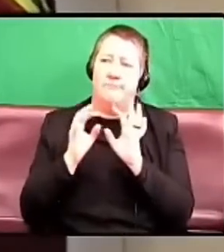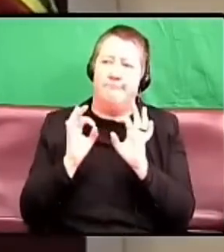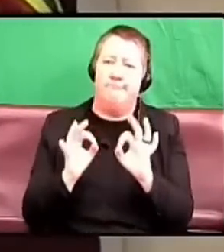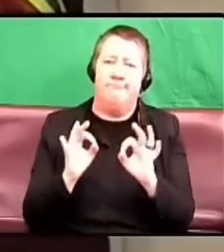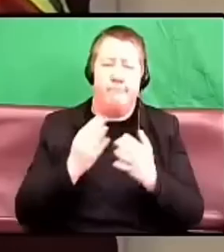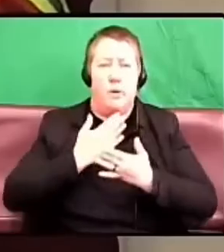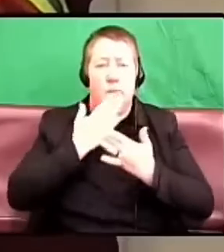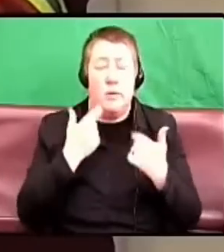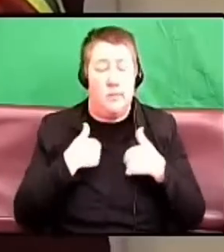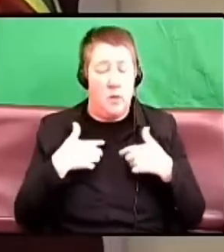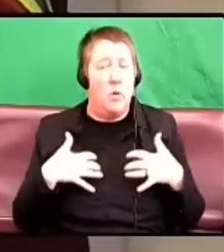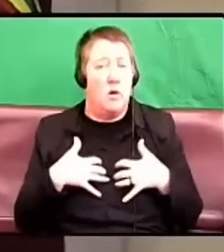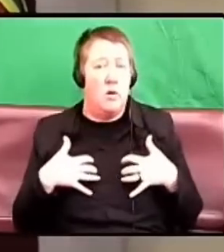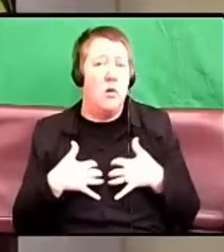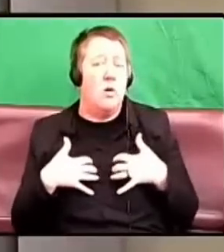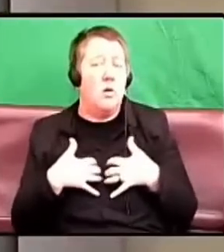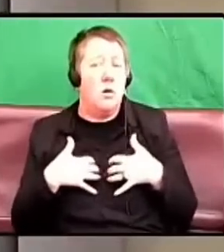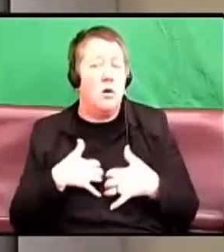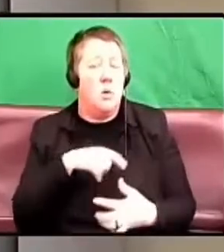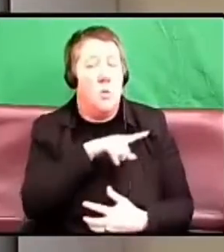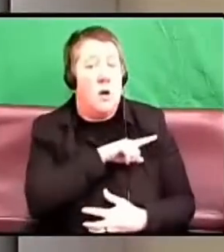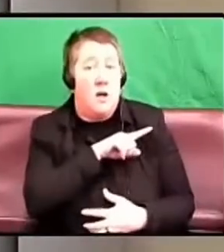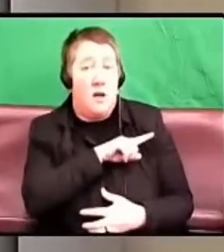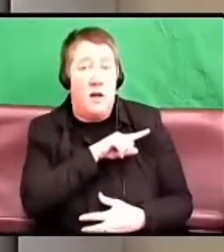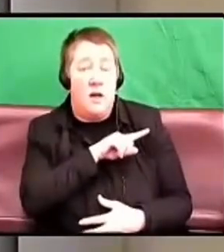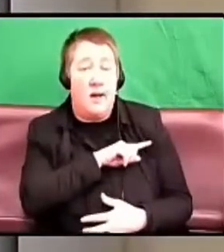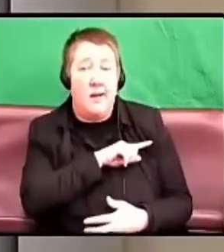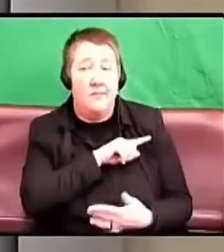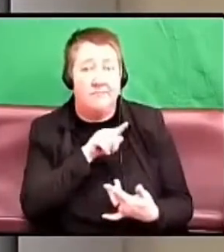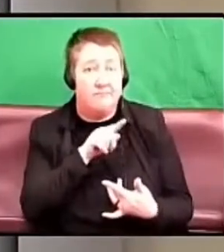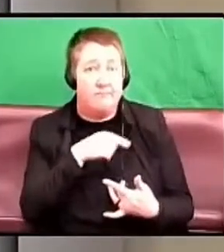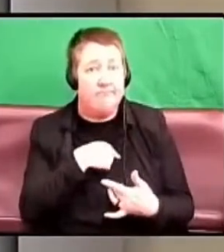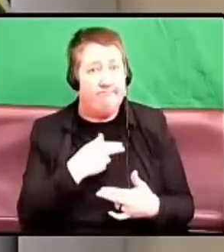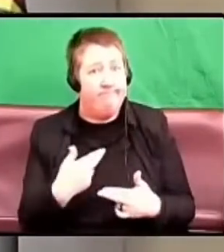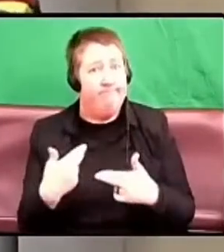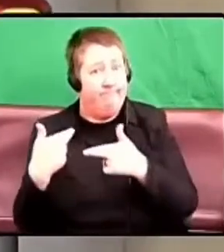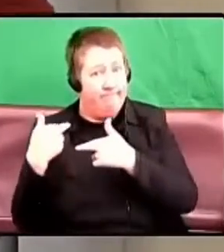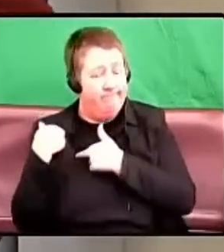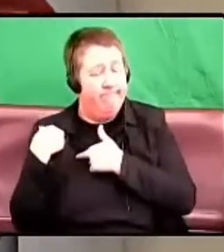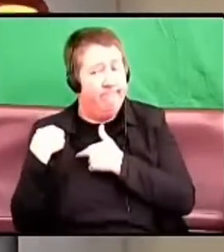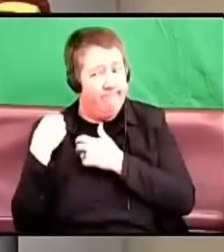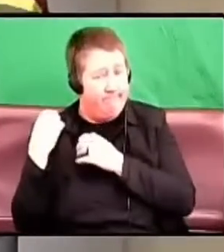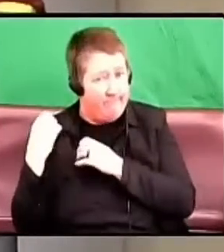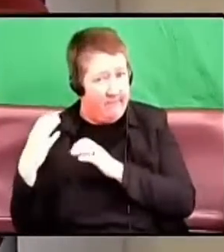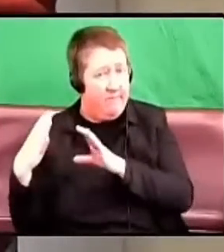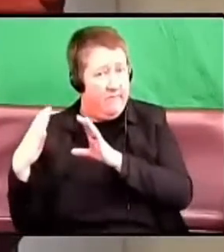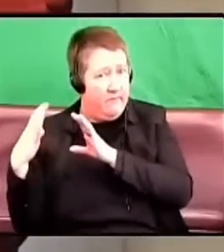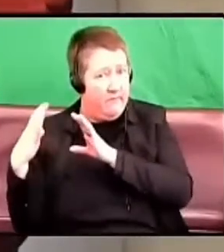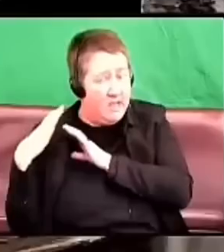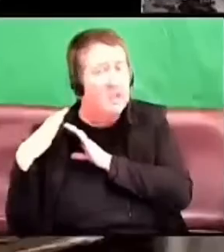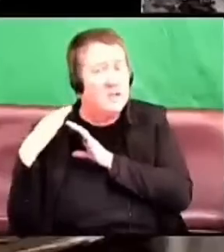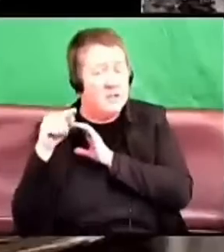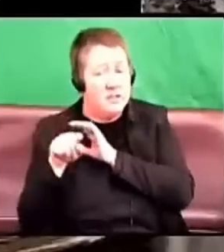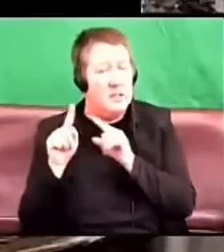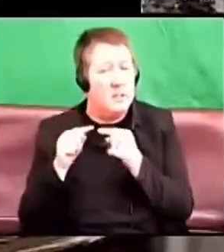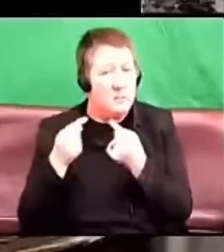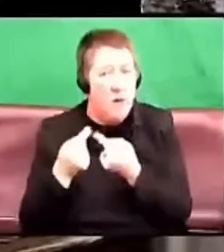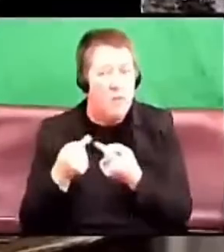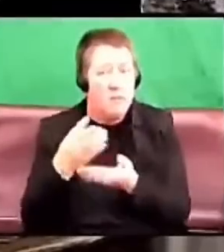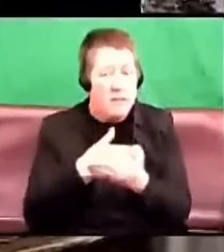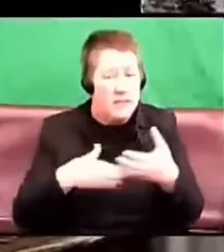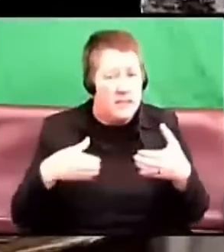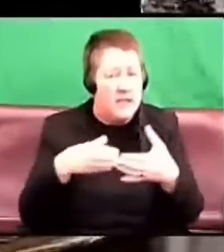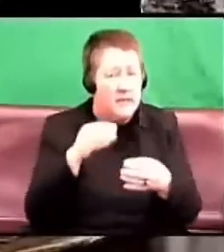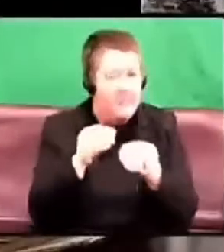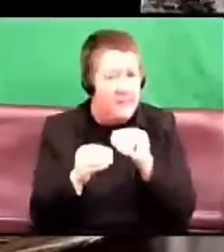It worries me because there's a huge task ahead of us in terms of fixing the department and fixing the sector. So just